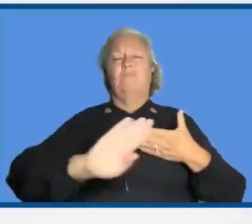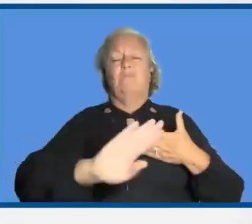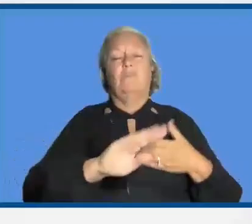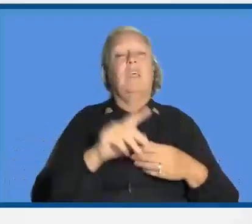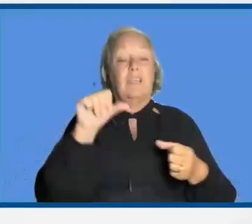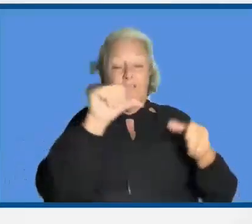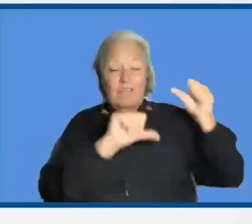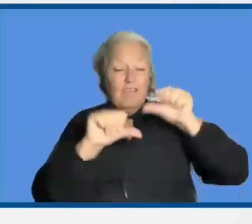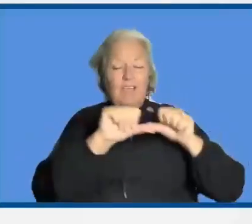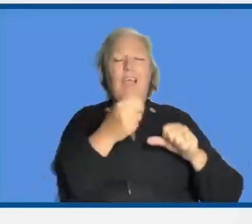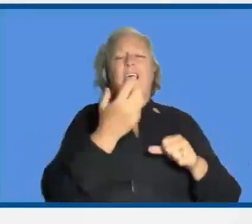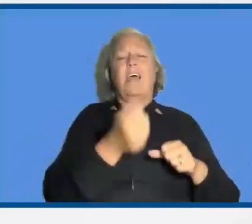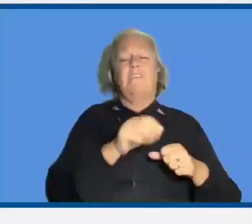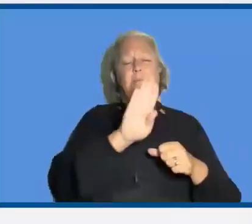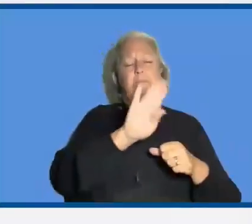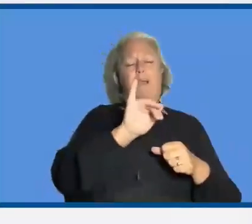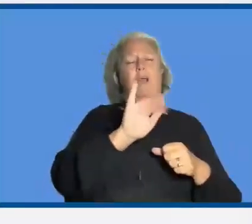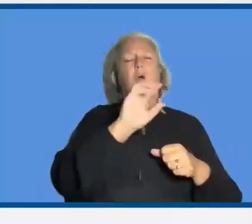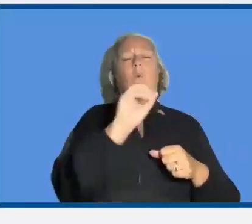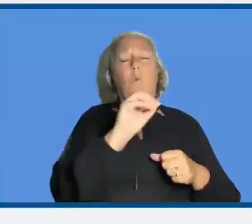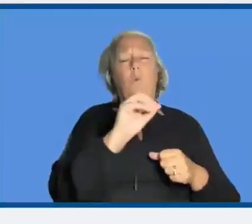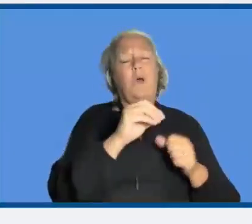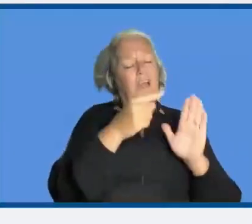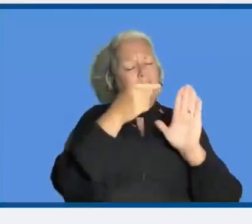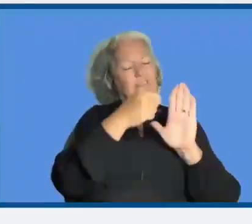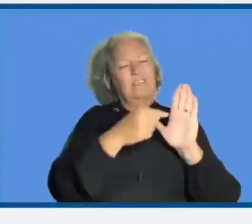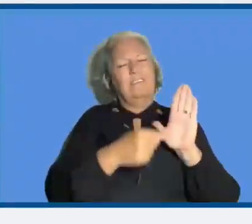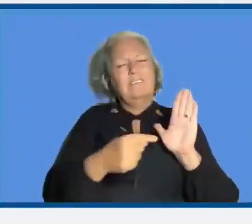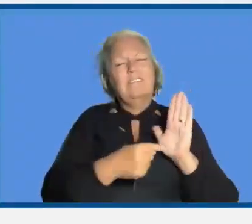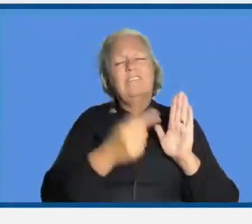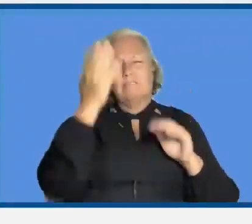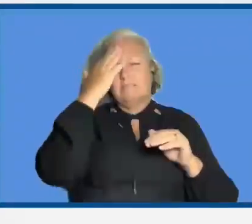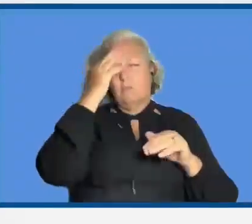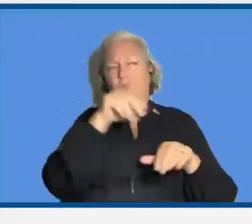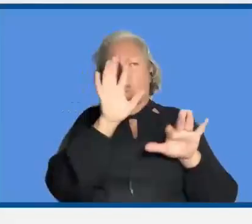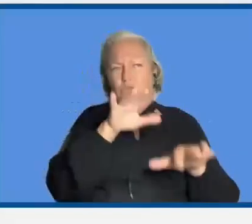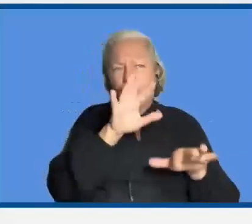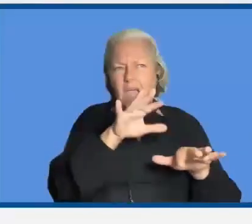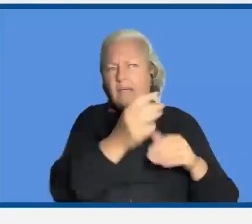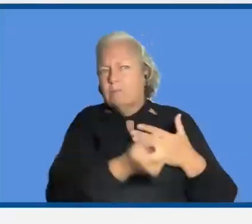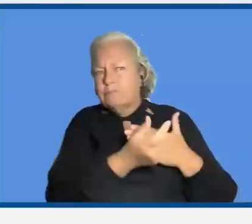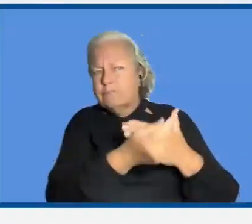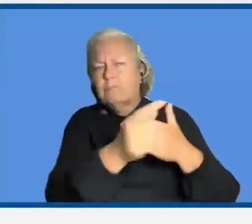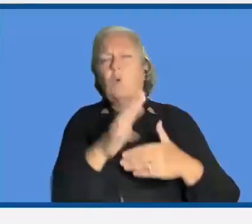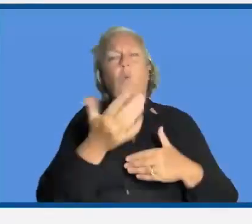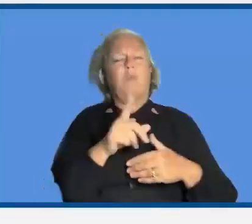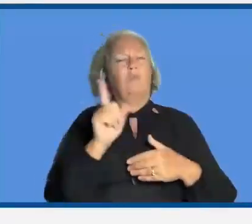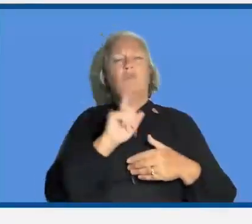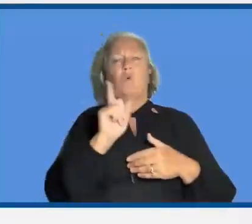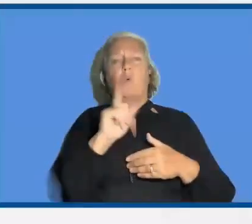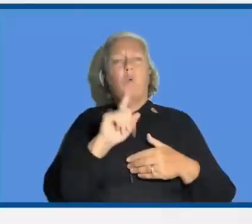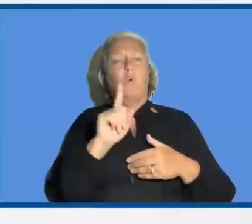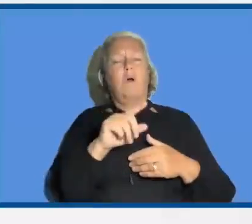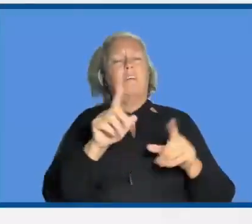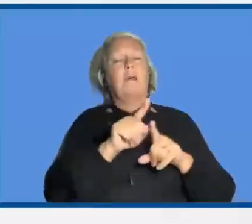bioindicators. Insects announce rains, droughts. So when our grandparents said there is